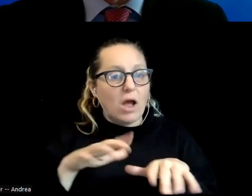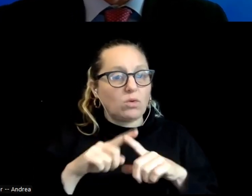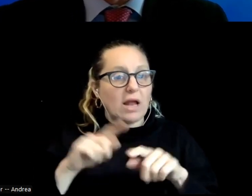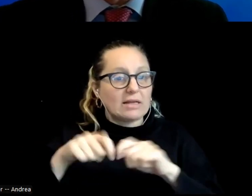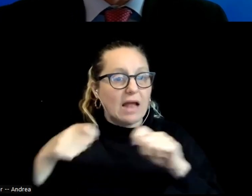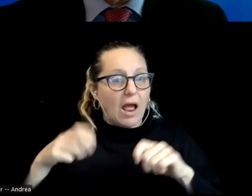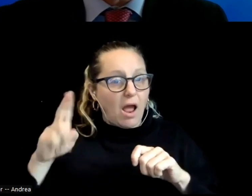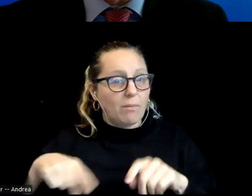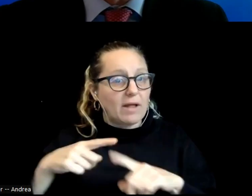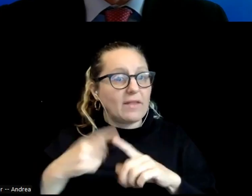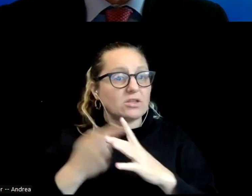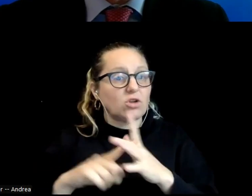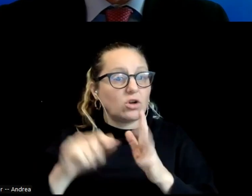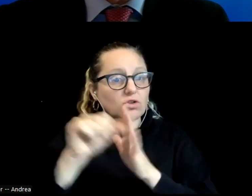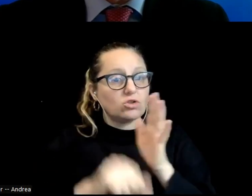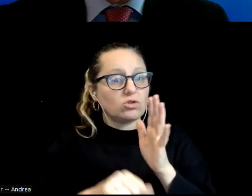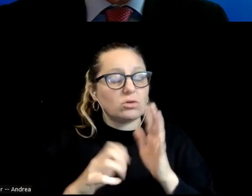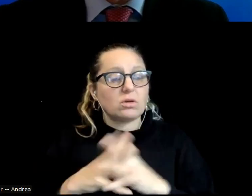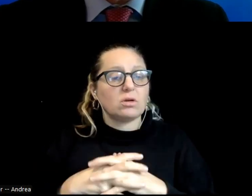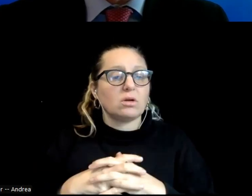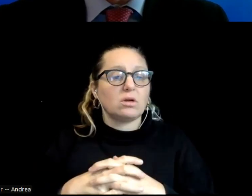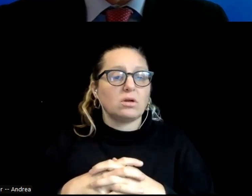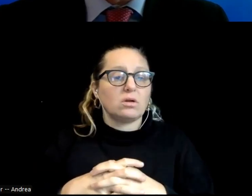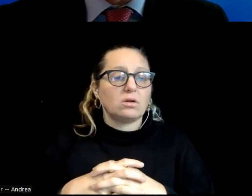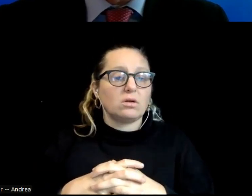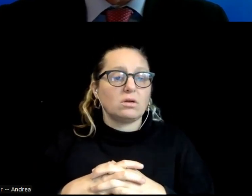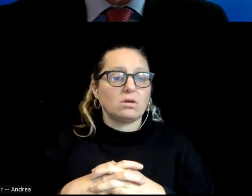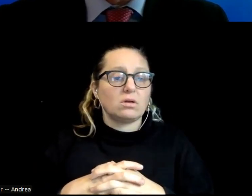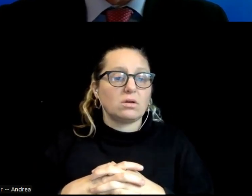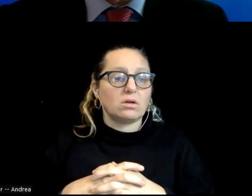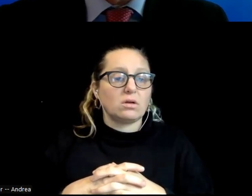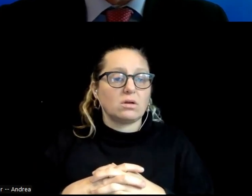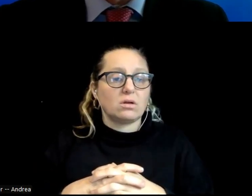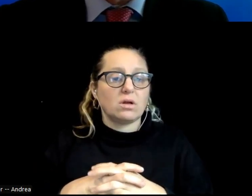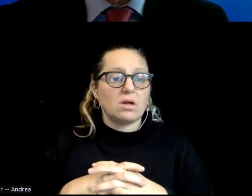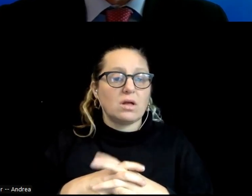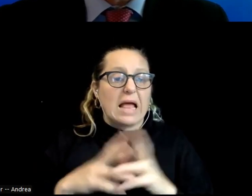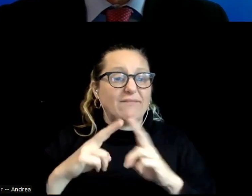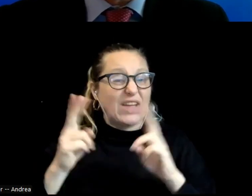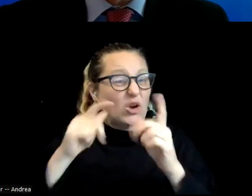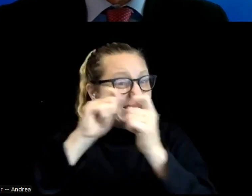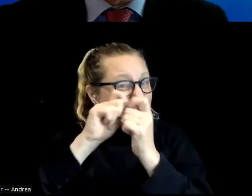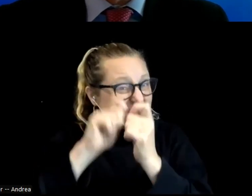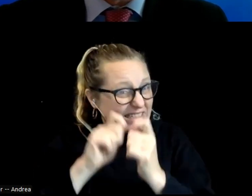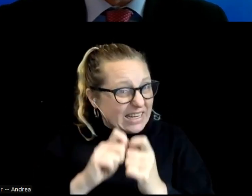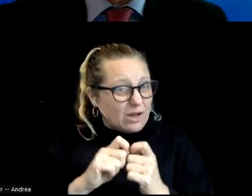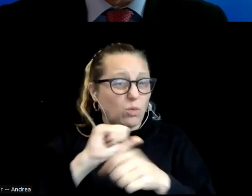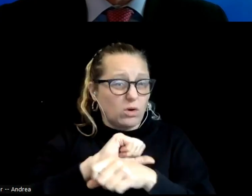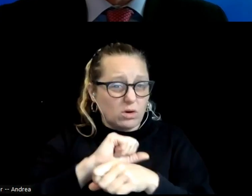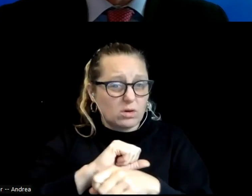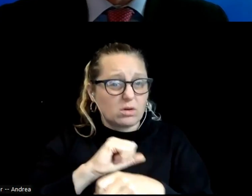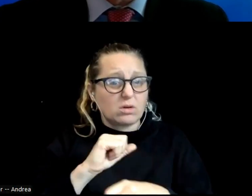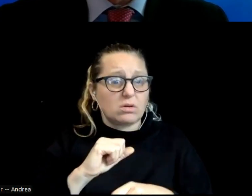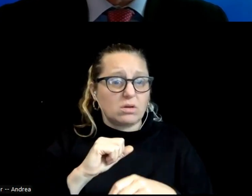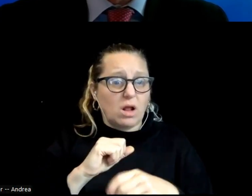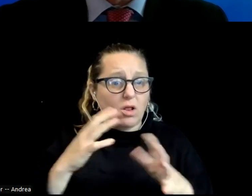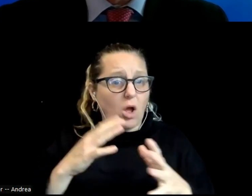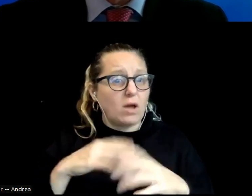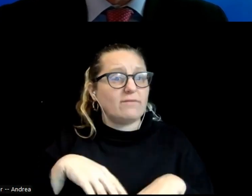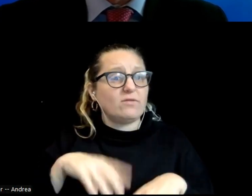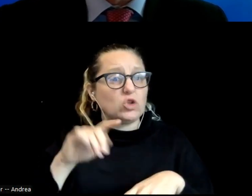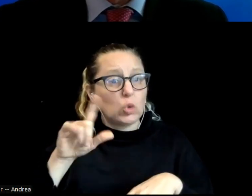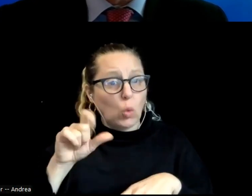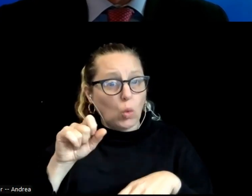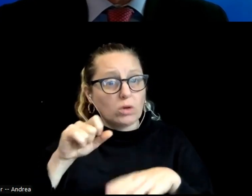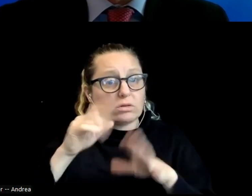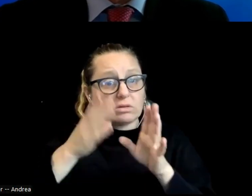we'll start our surgery. Was very detailed, very detailed. There's a lot of instrumentation. There's a